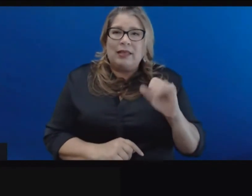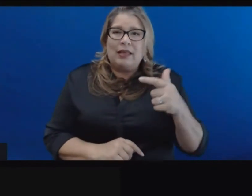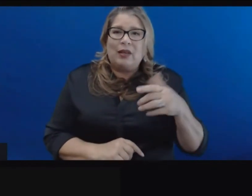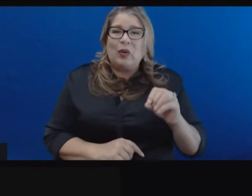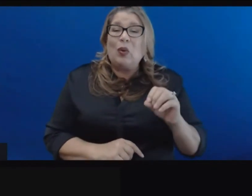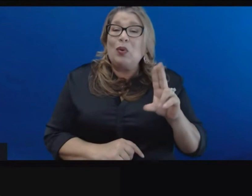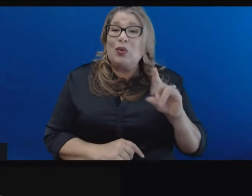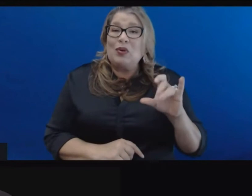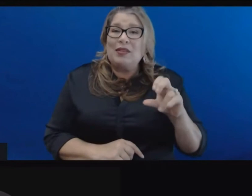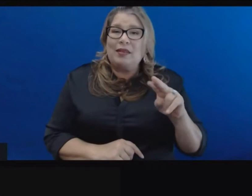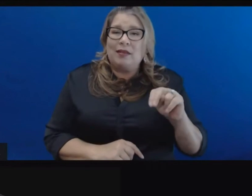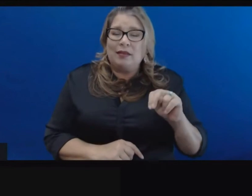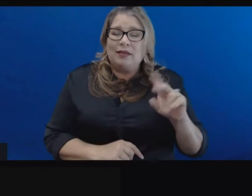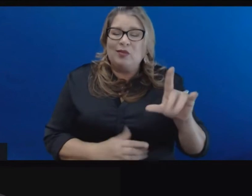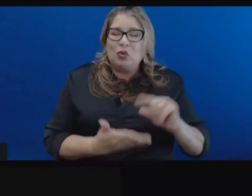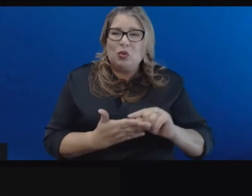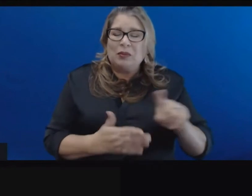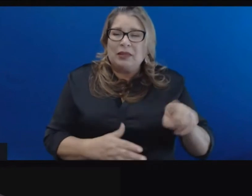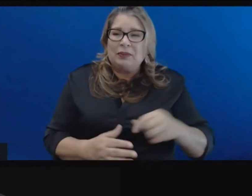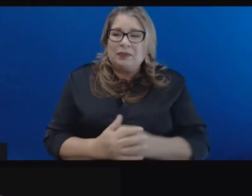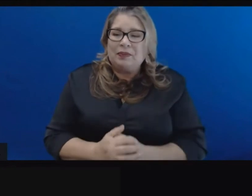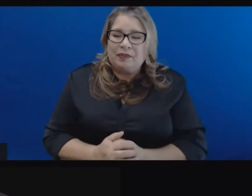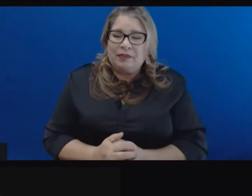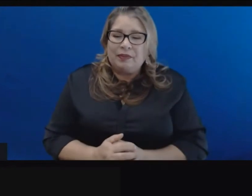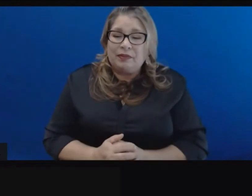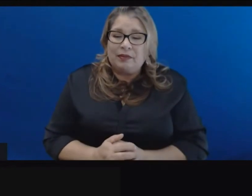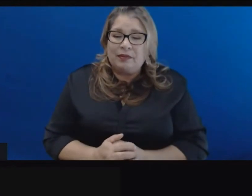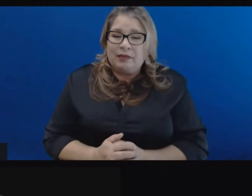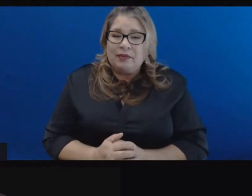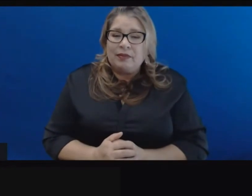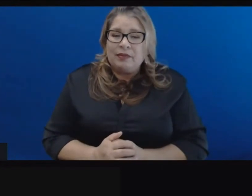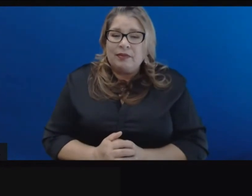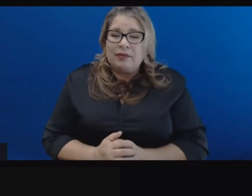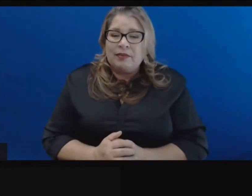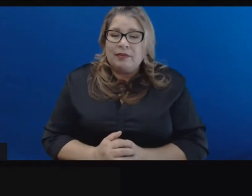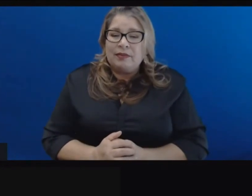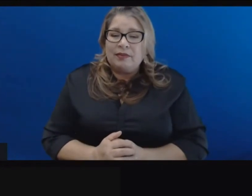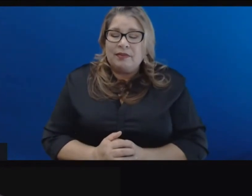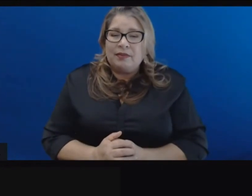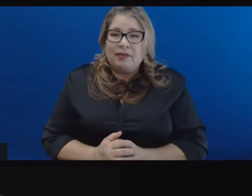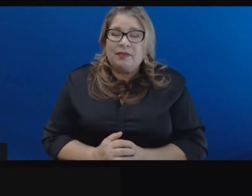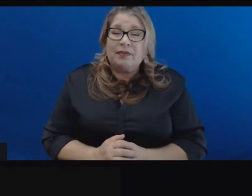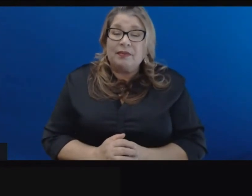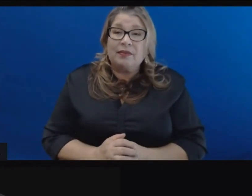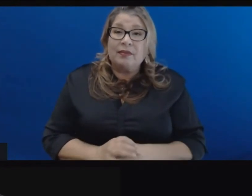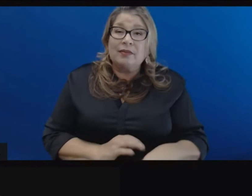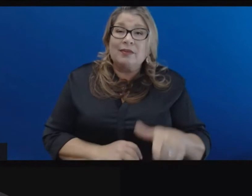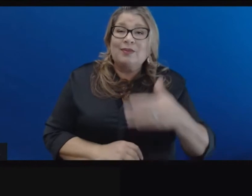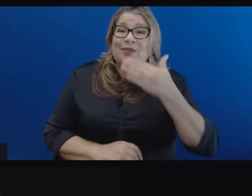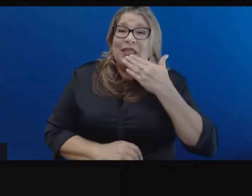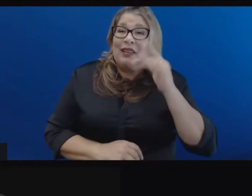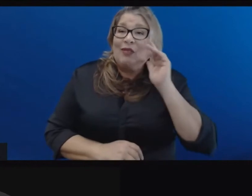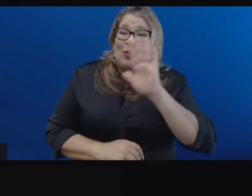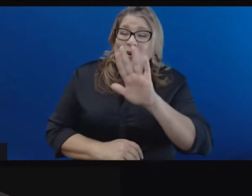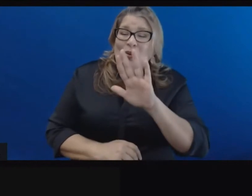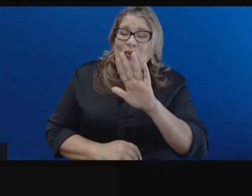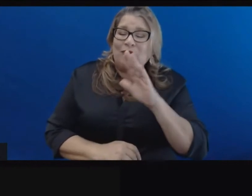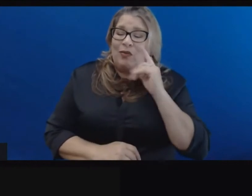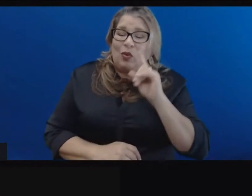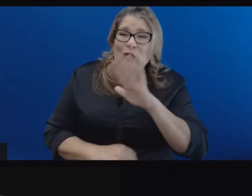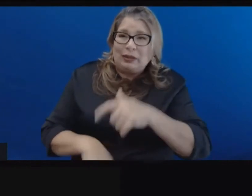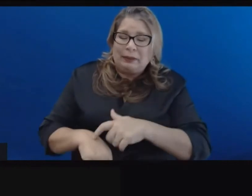Thank you for taking my call. I had a question. It's a little technical about waivers for pharmacists who have